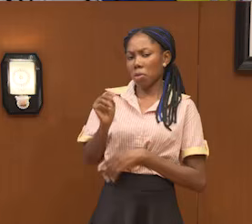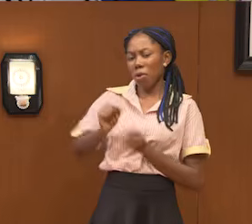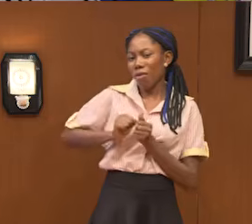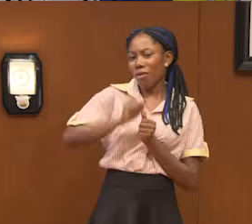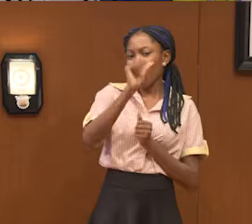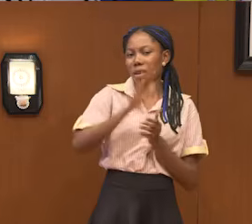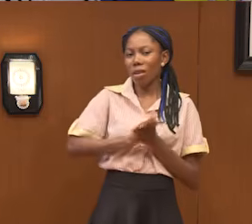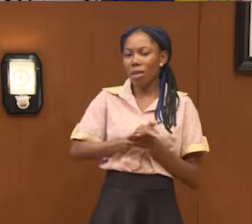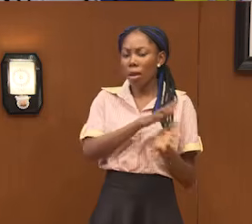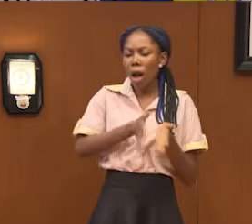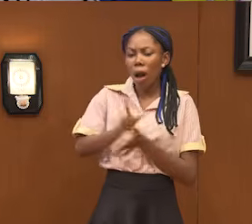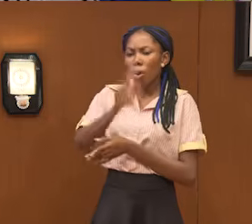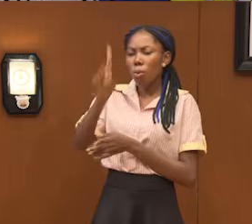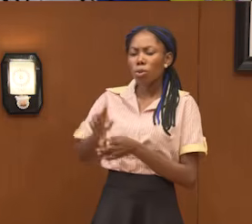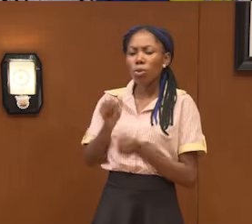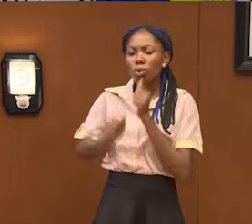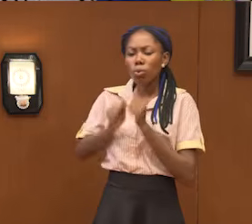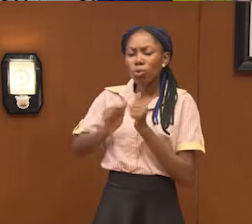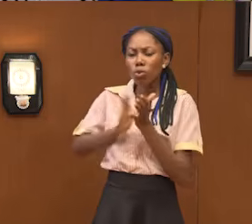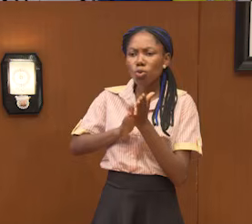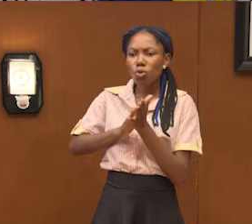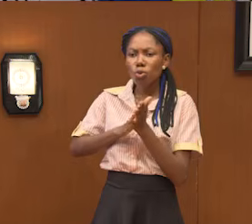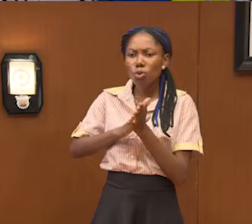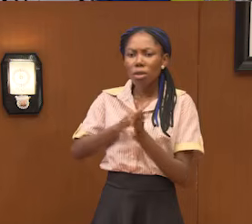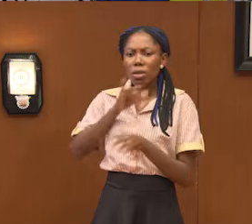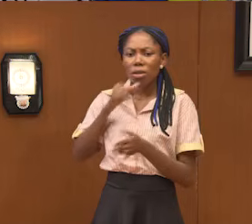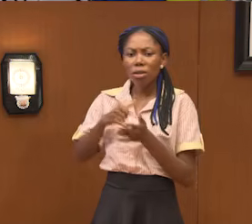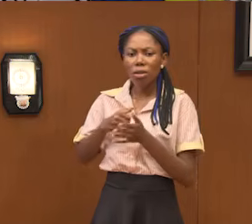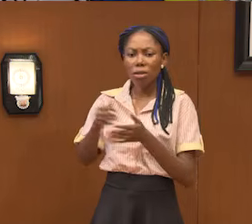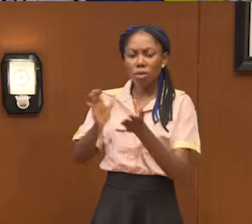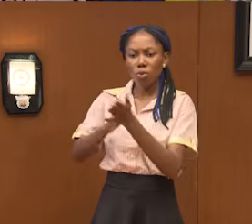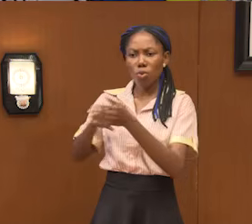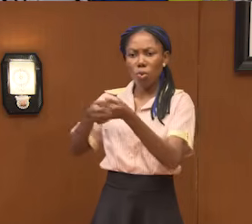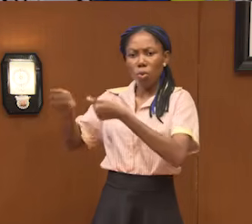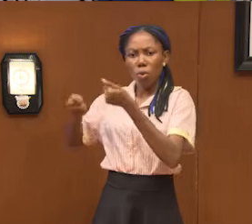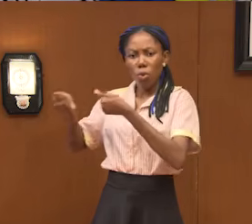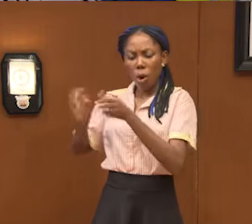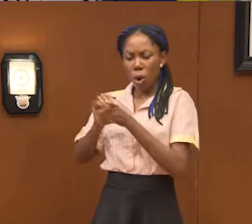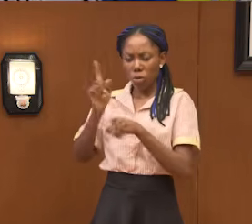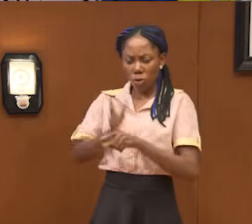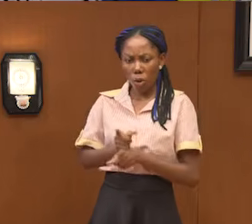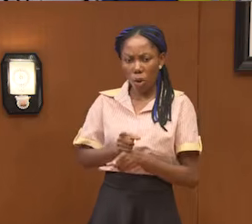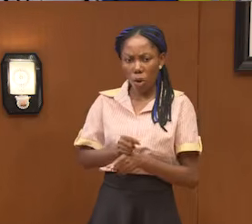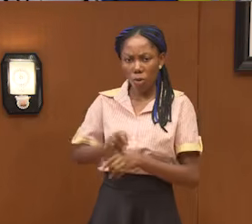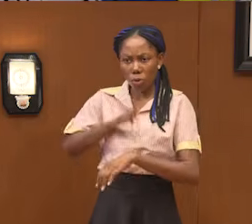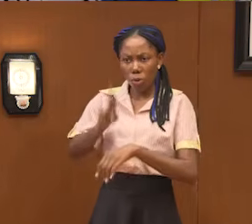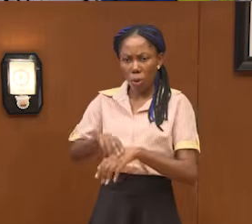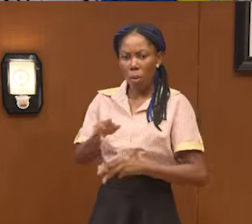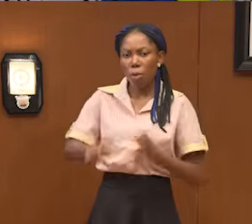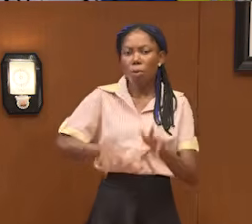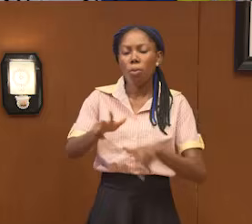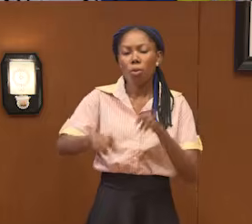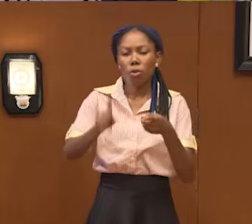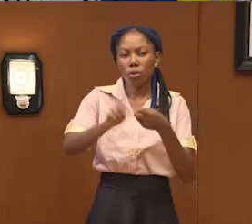The school they were attending before you separated, were they taking a cab or bus to the school? They used to walk down to the